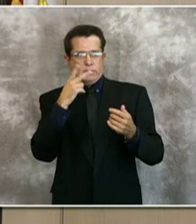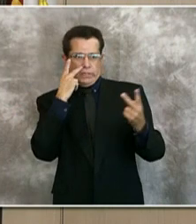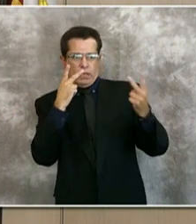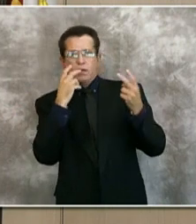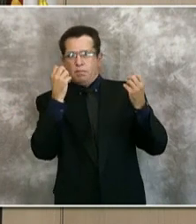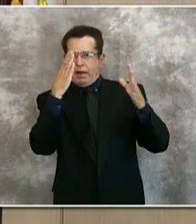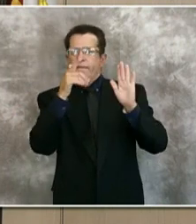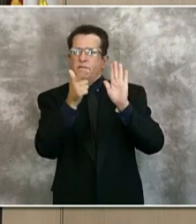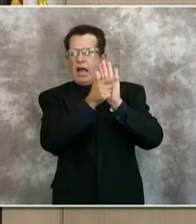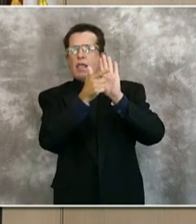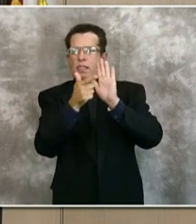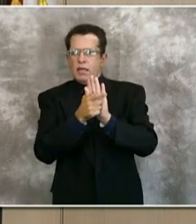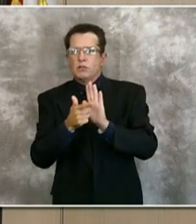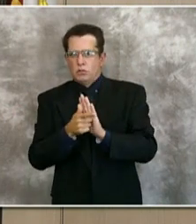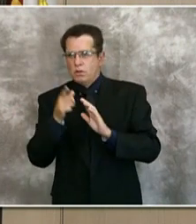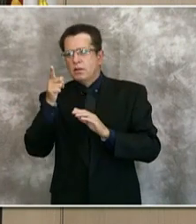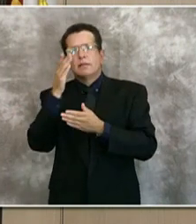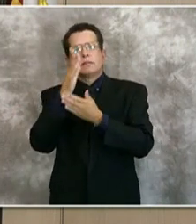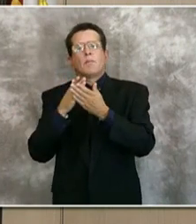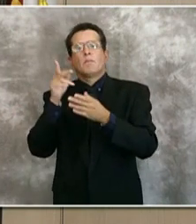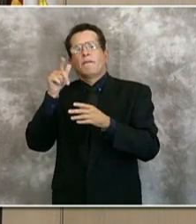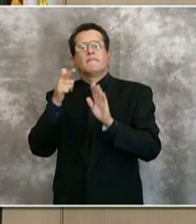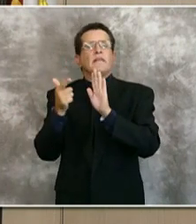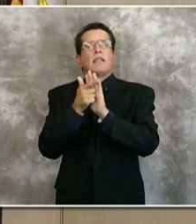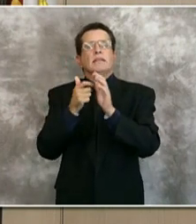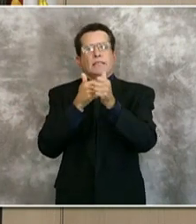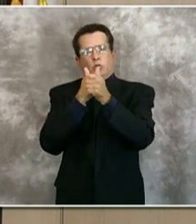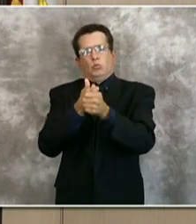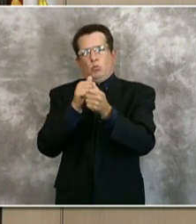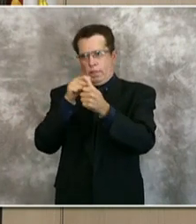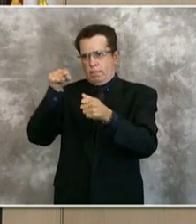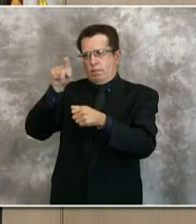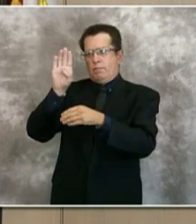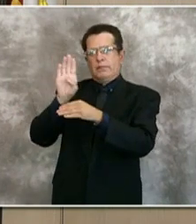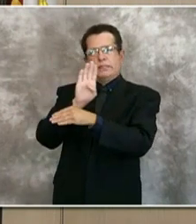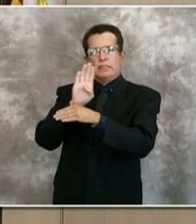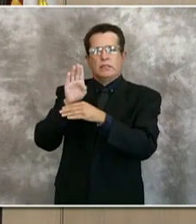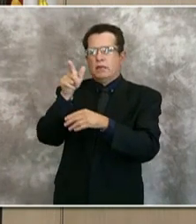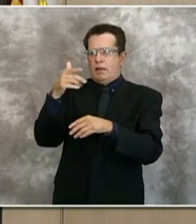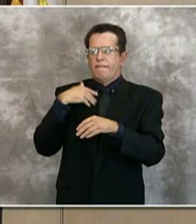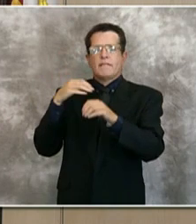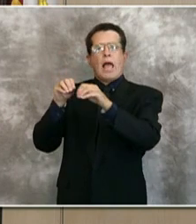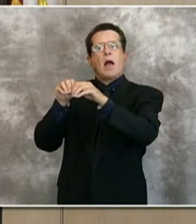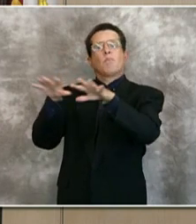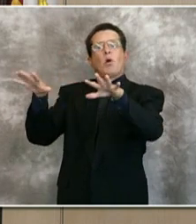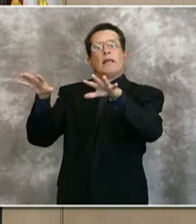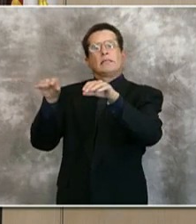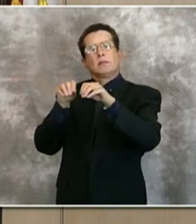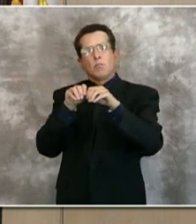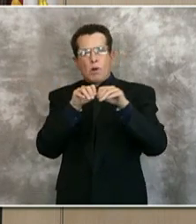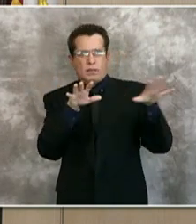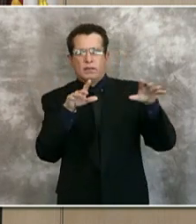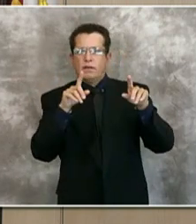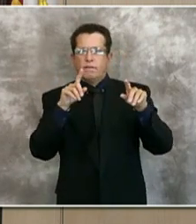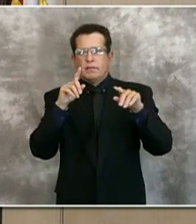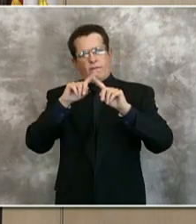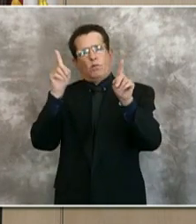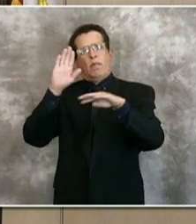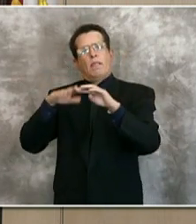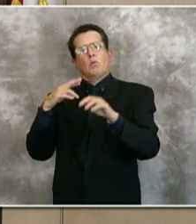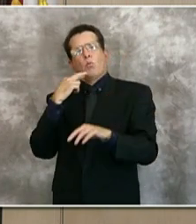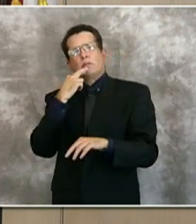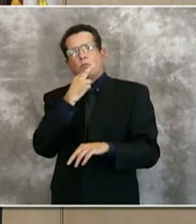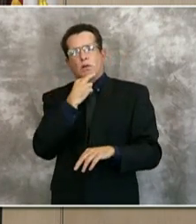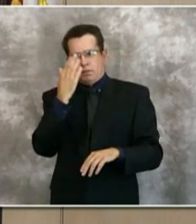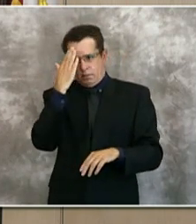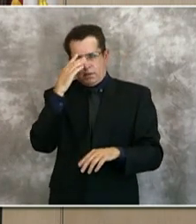there are compliance issues associated with those businesses that might have outbreaks aside from the restaurants, because the Department